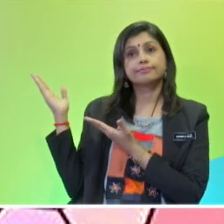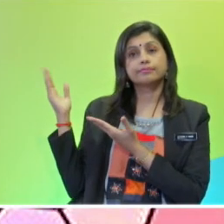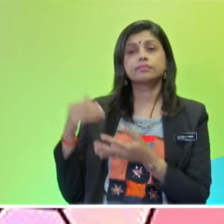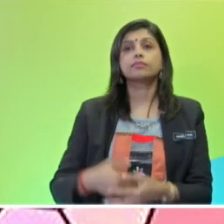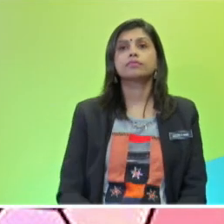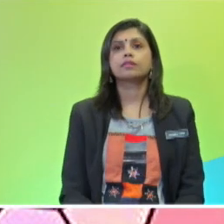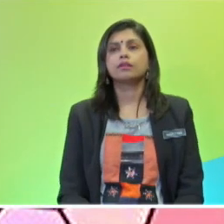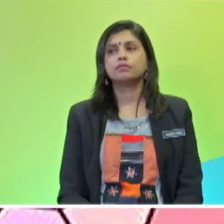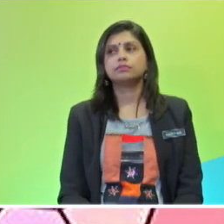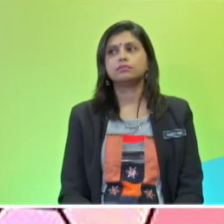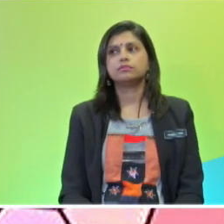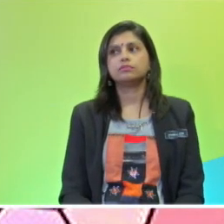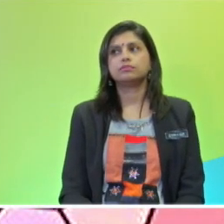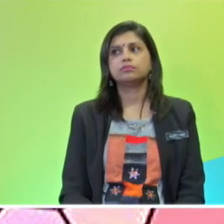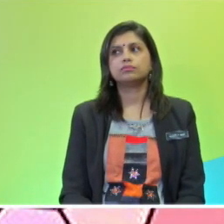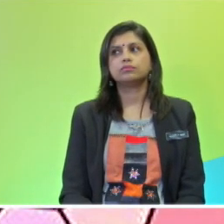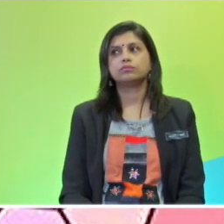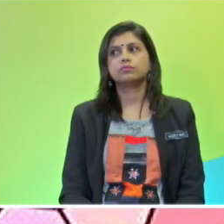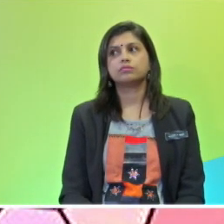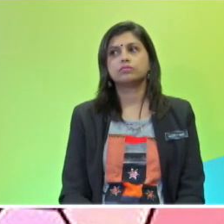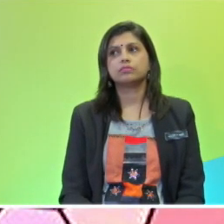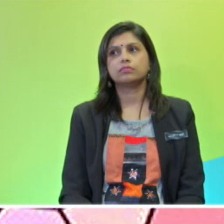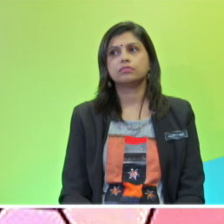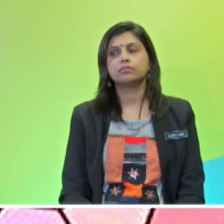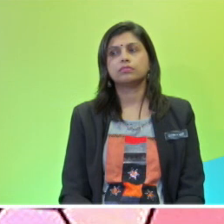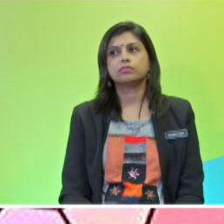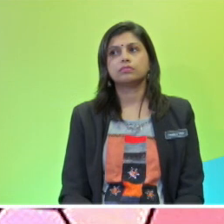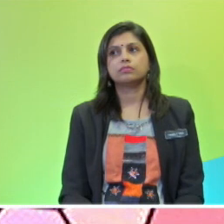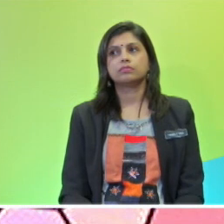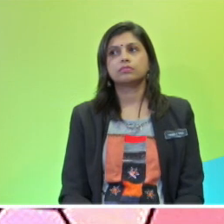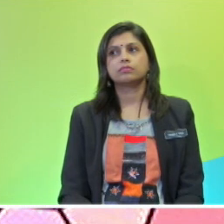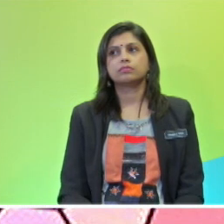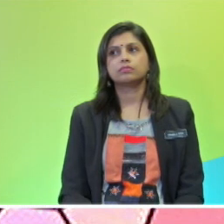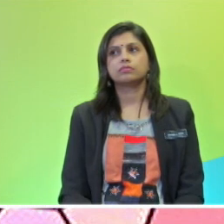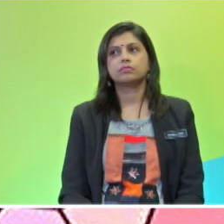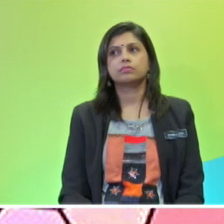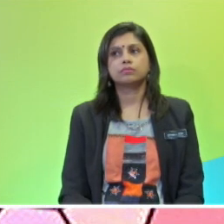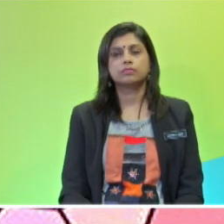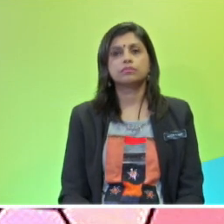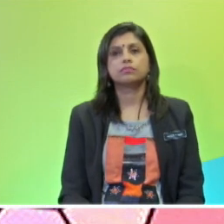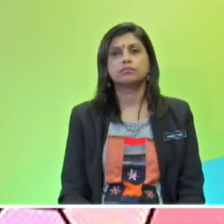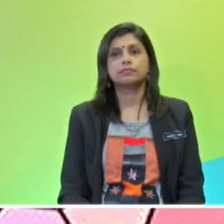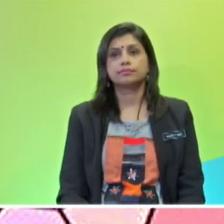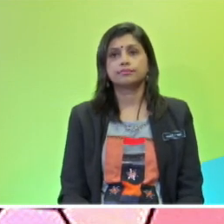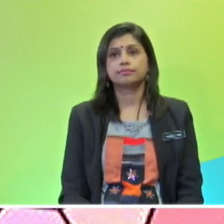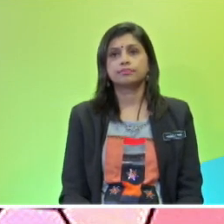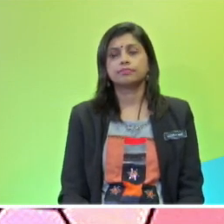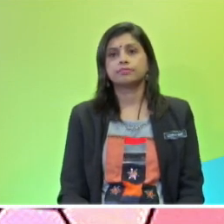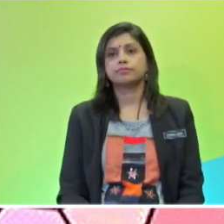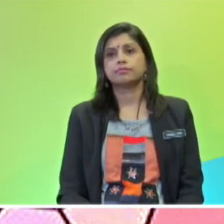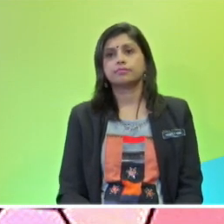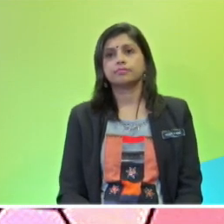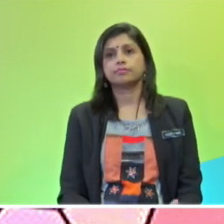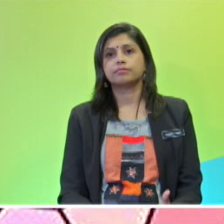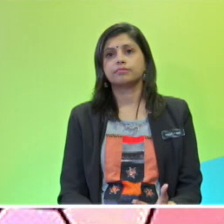and 4 over 5 meters of satin cloth. He uses the cloth to make 9 equal lengths of